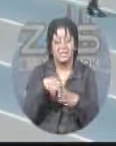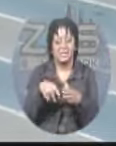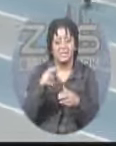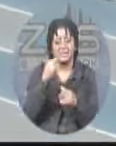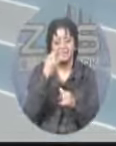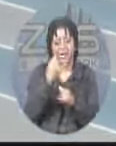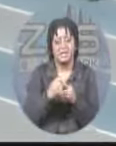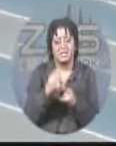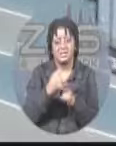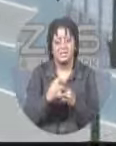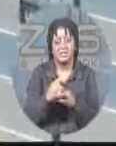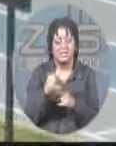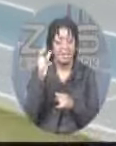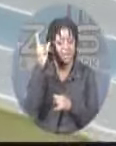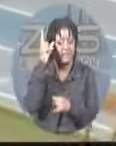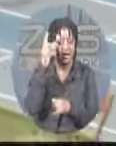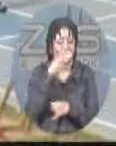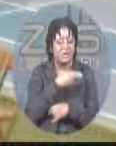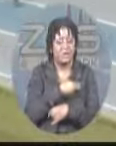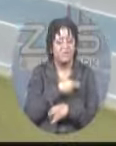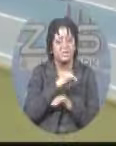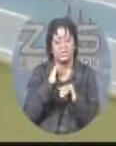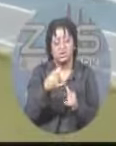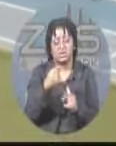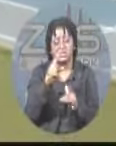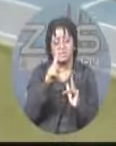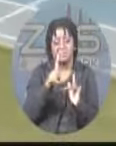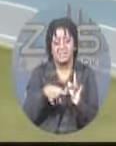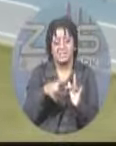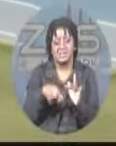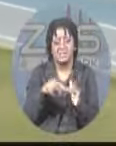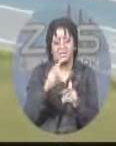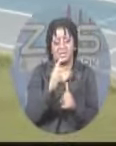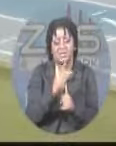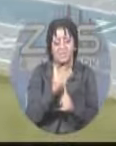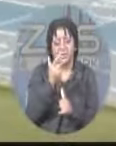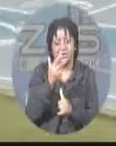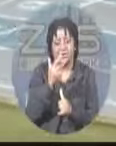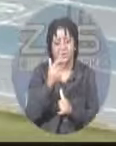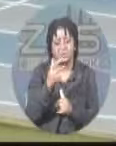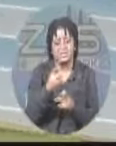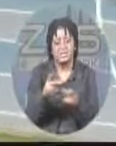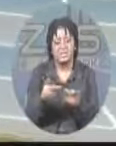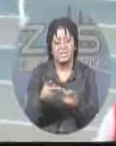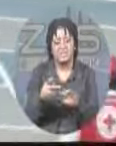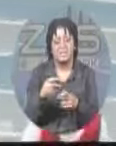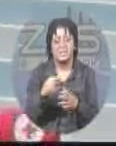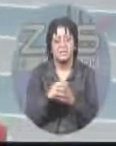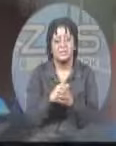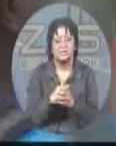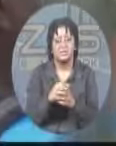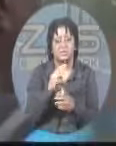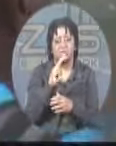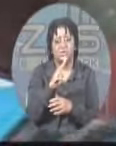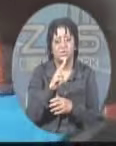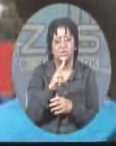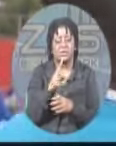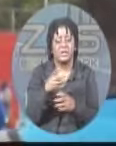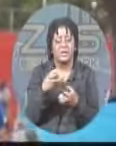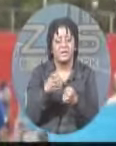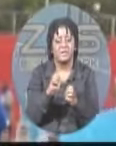48.73. Lavado Henfield also just missing out, 3rd in 49.44. 2 field event finals,